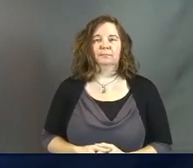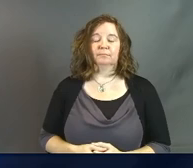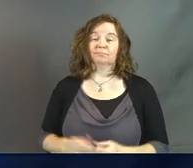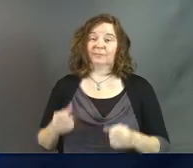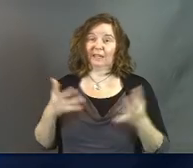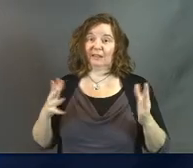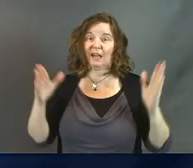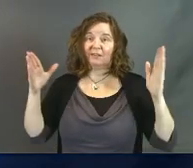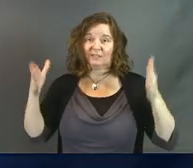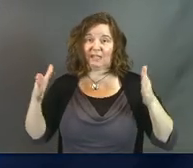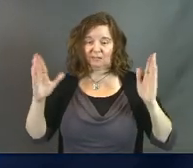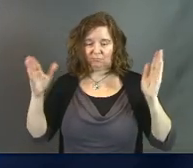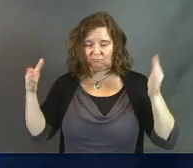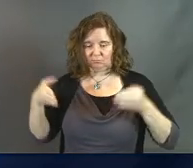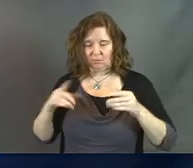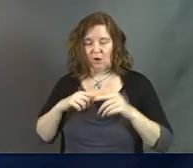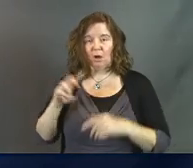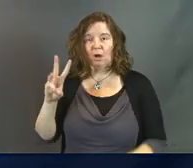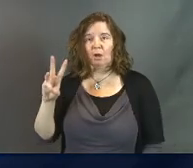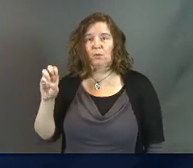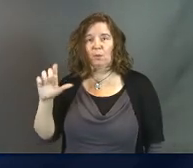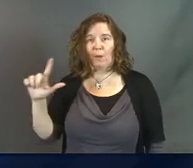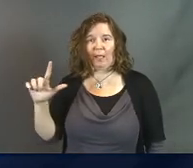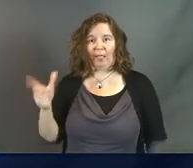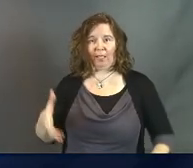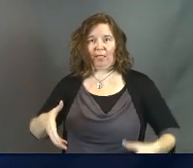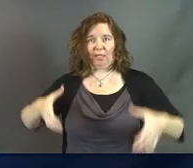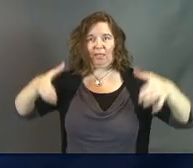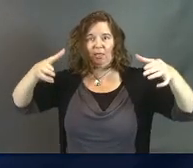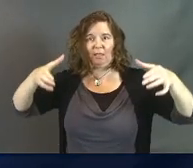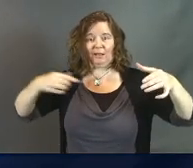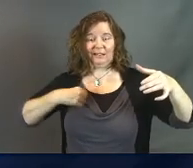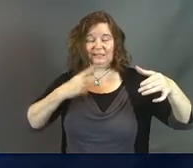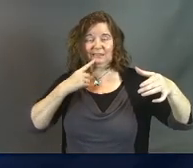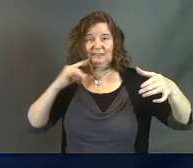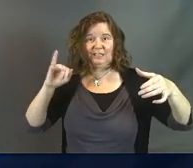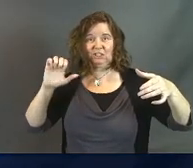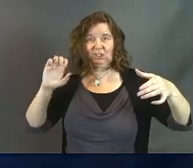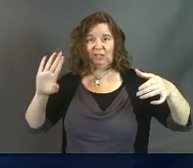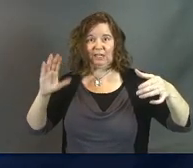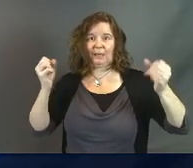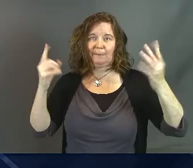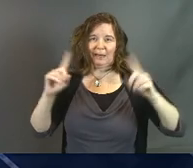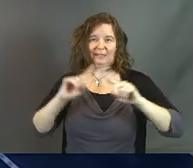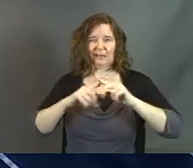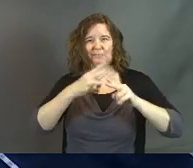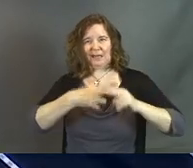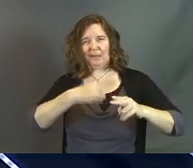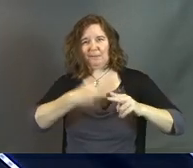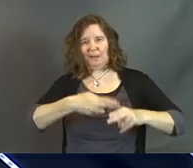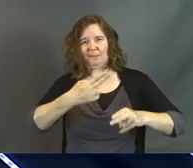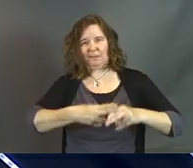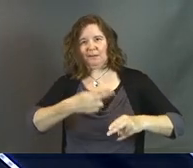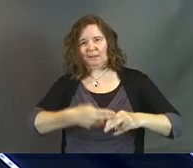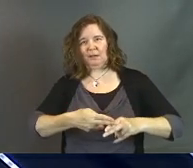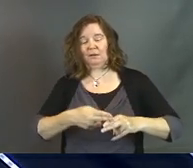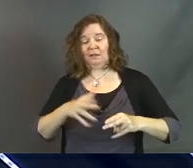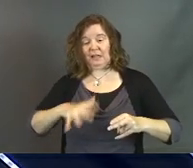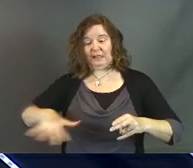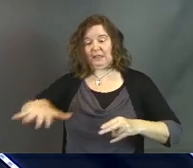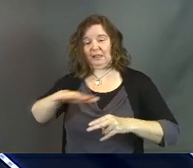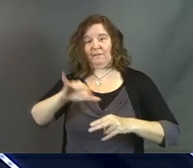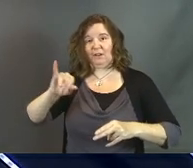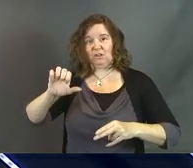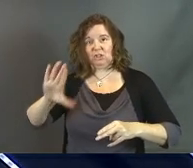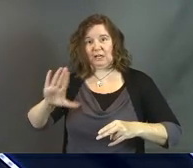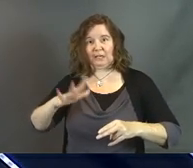A lot of attention first on this well. It says Jacob multiple times. Talks about this field that